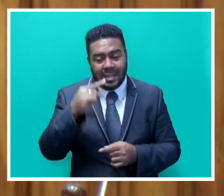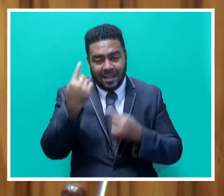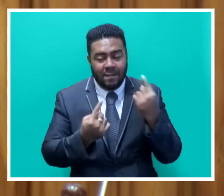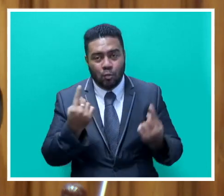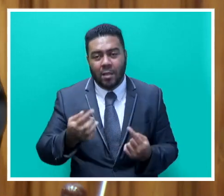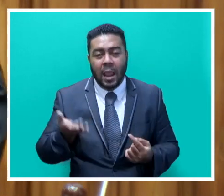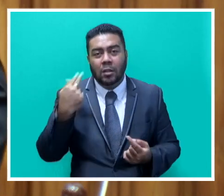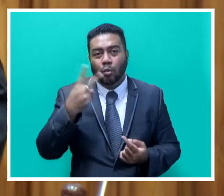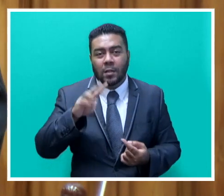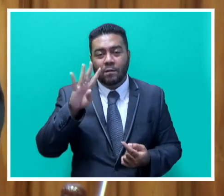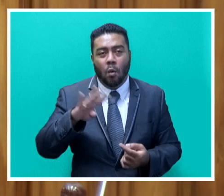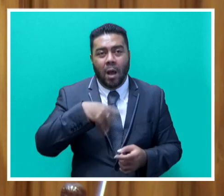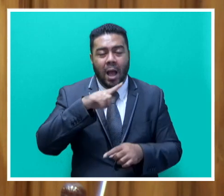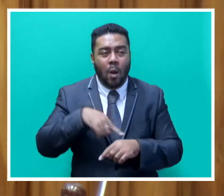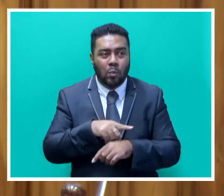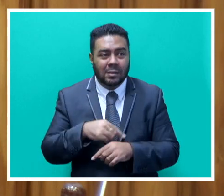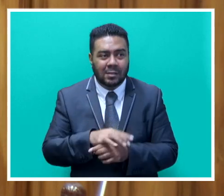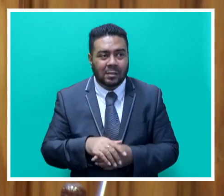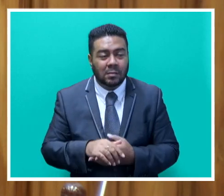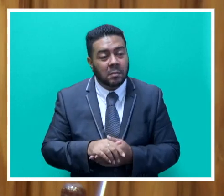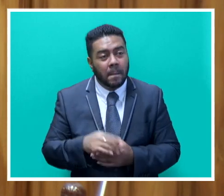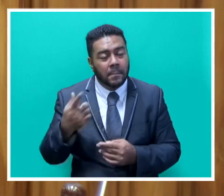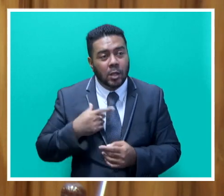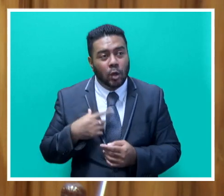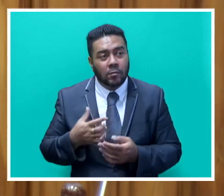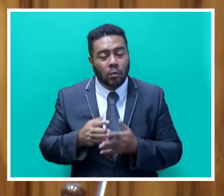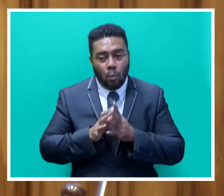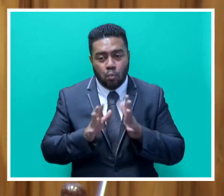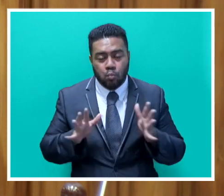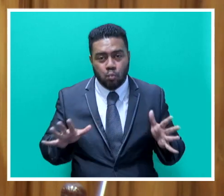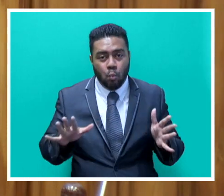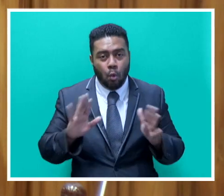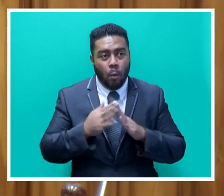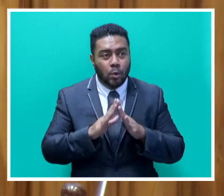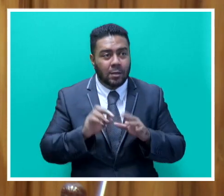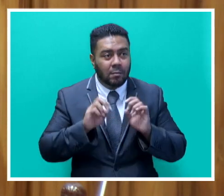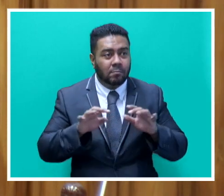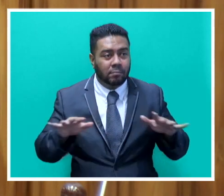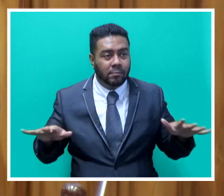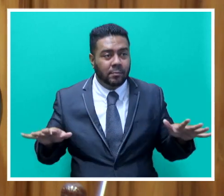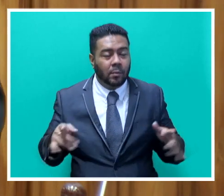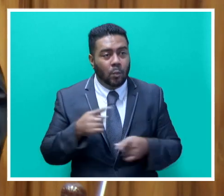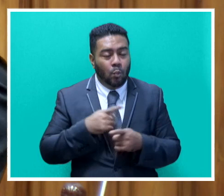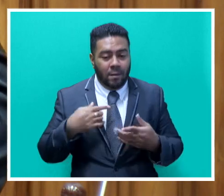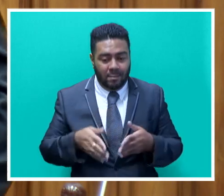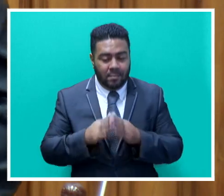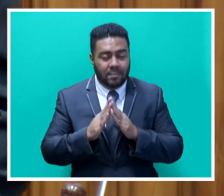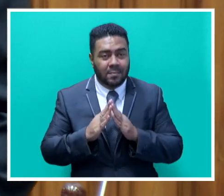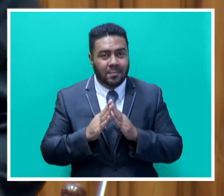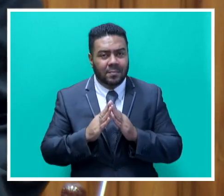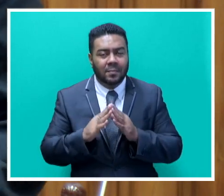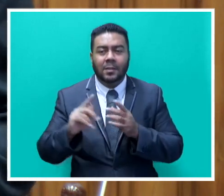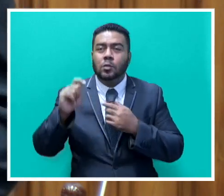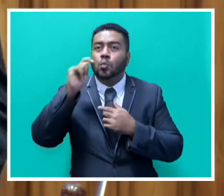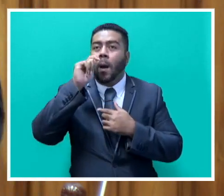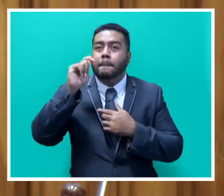as to yesterday in the evening. However, because of the wide community transmission in both the Central and West, we have set up designated swabbing facilities to